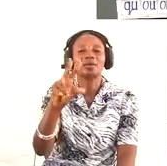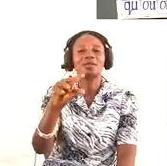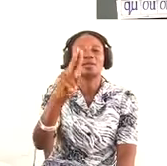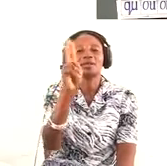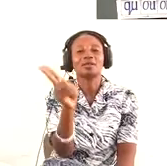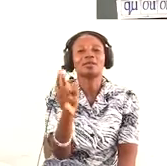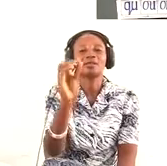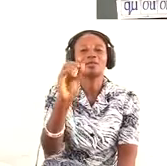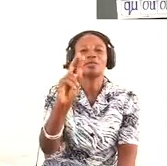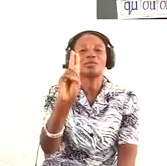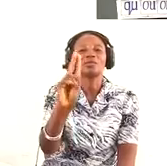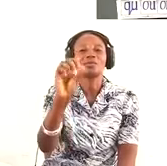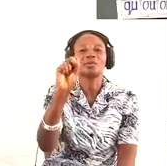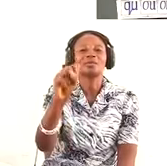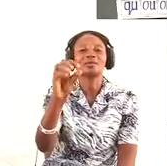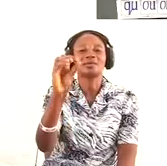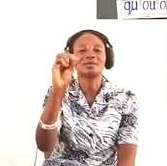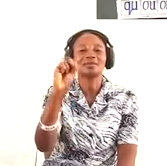House.